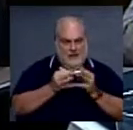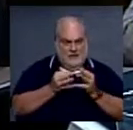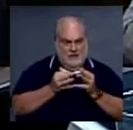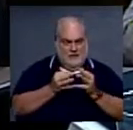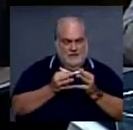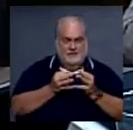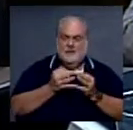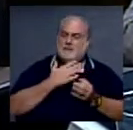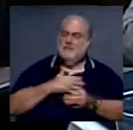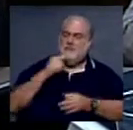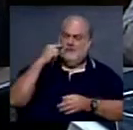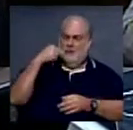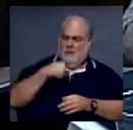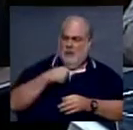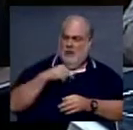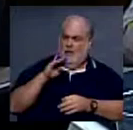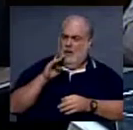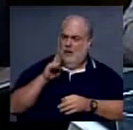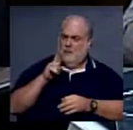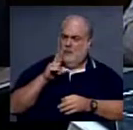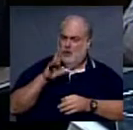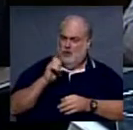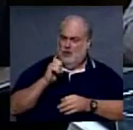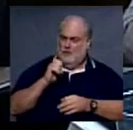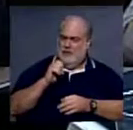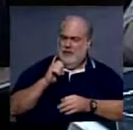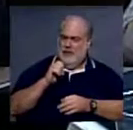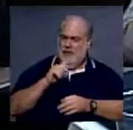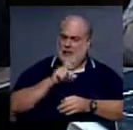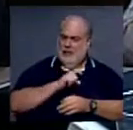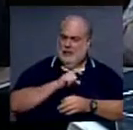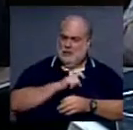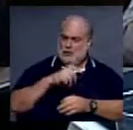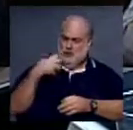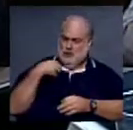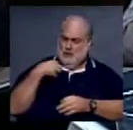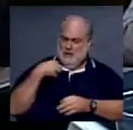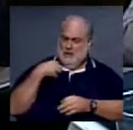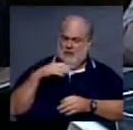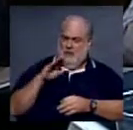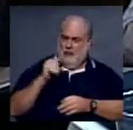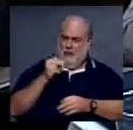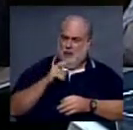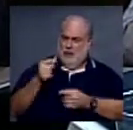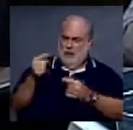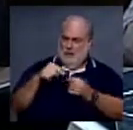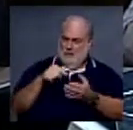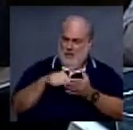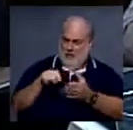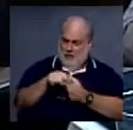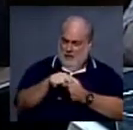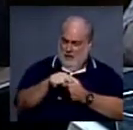asking Chief Buckner, he's been very vocal in the press, to come and talk to us next week at the agenda meeting? Or